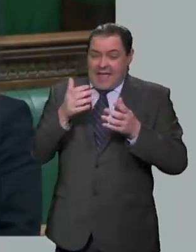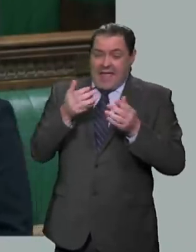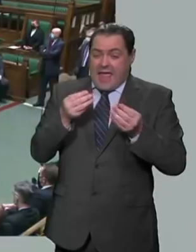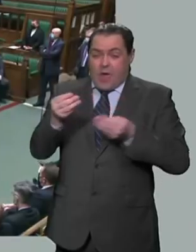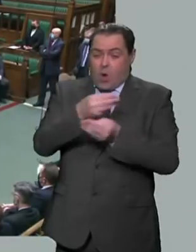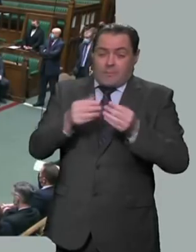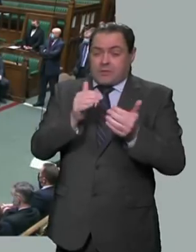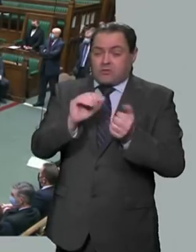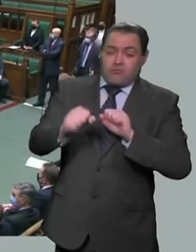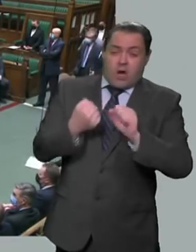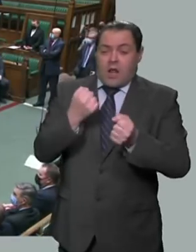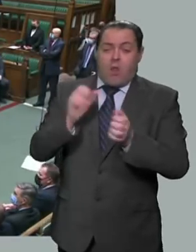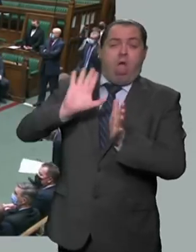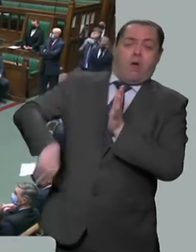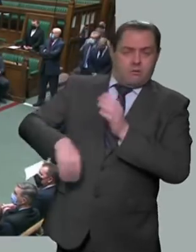life?